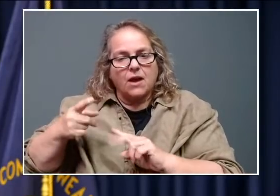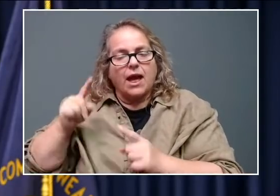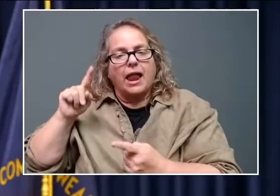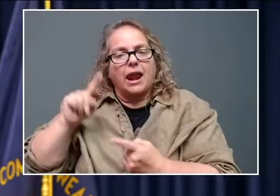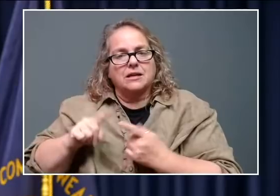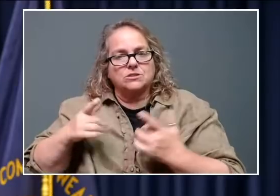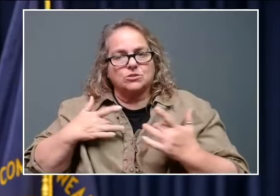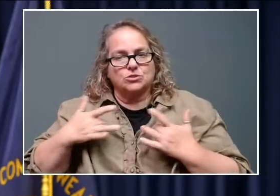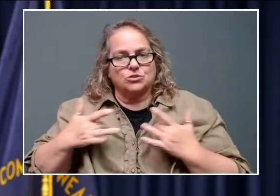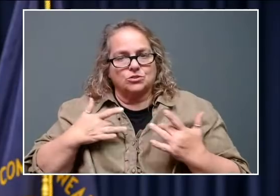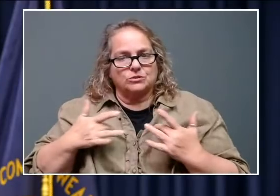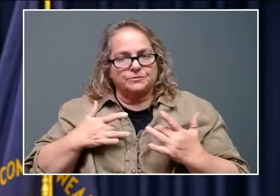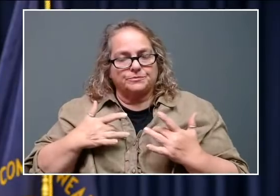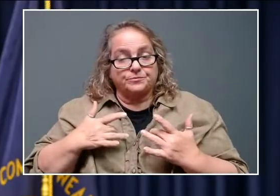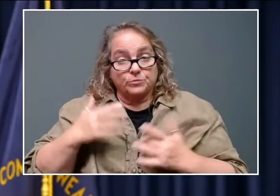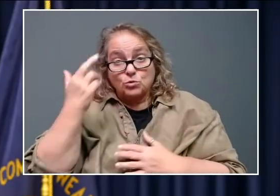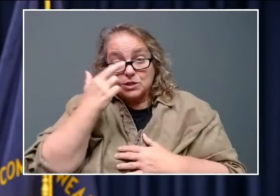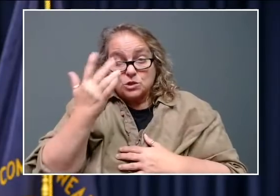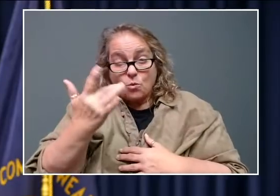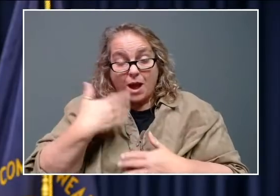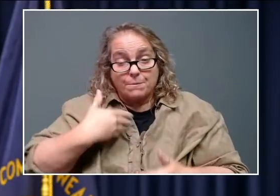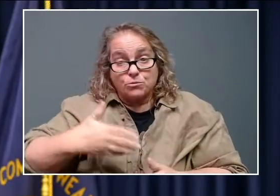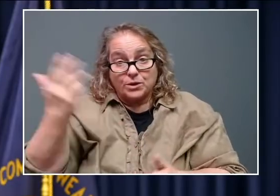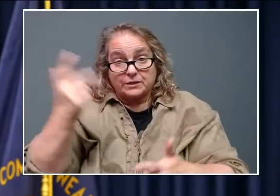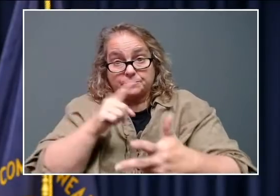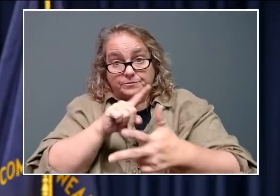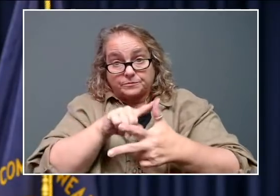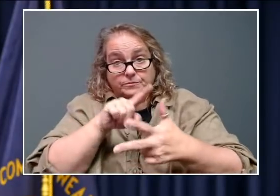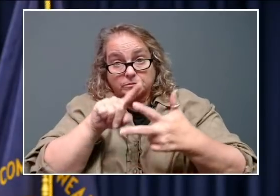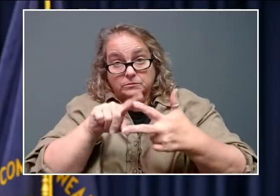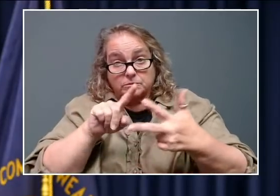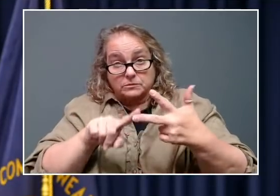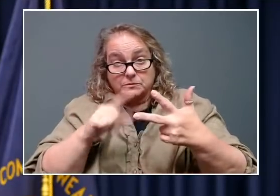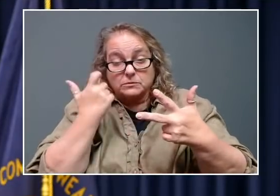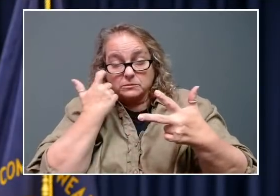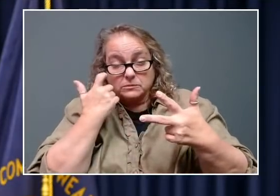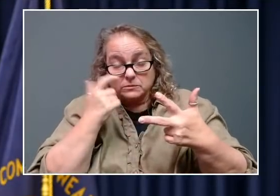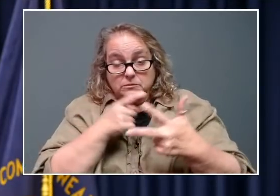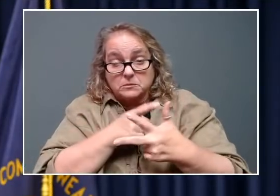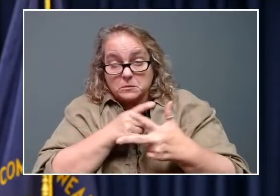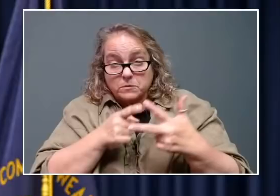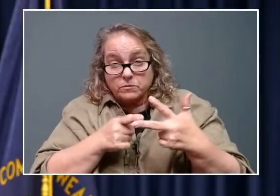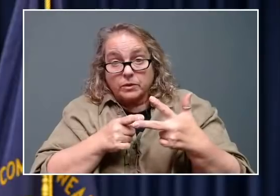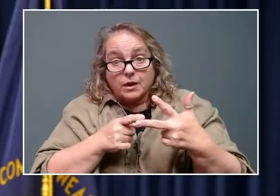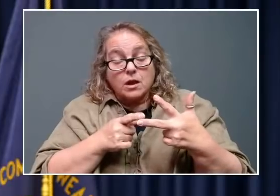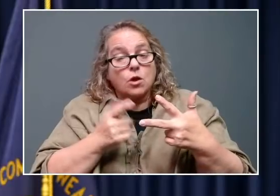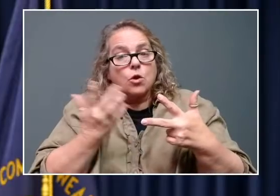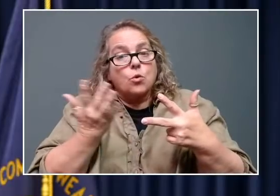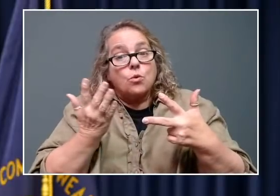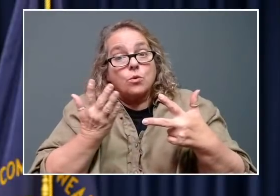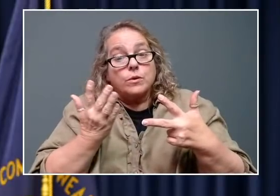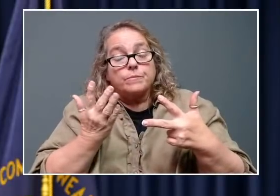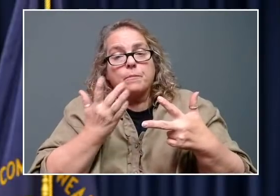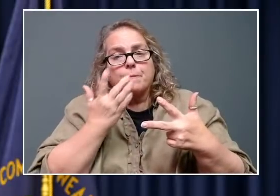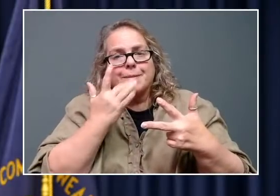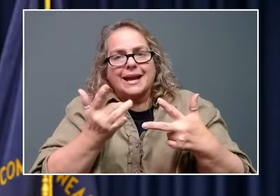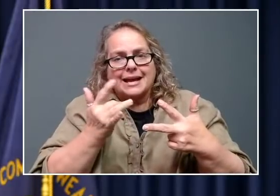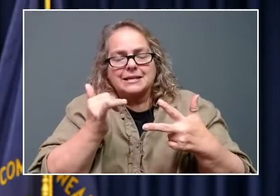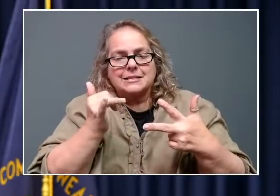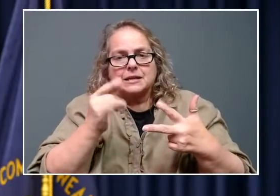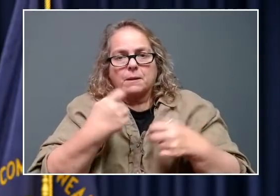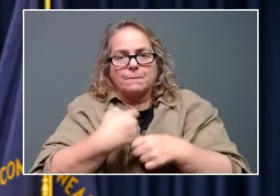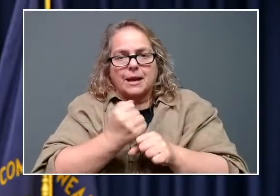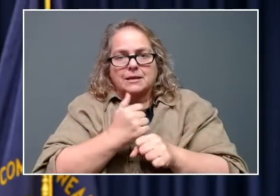that I bring those 3 up is that it does, at least in part, take our eye off the